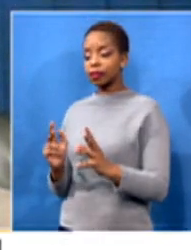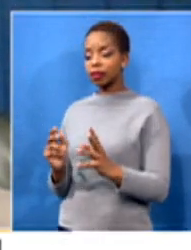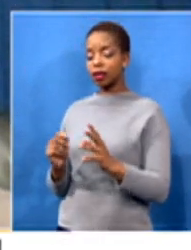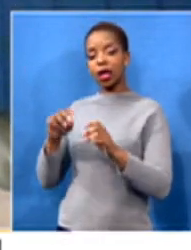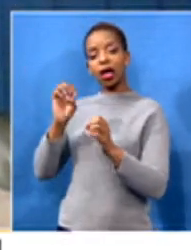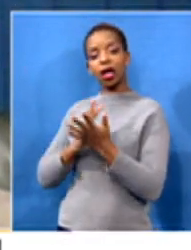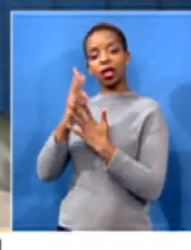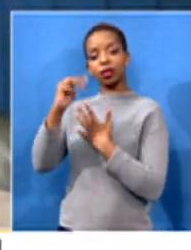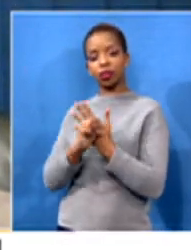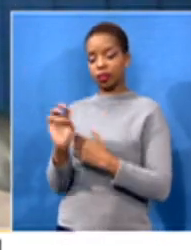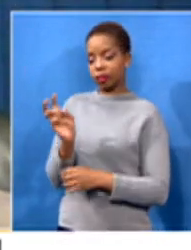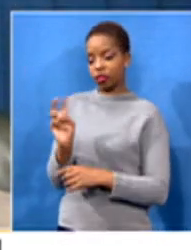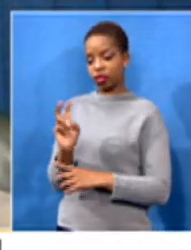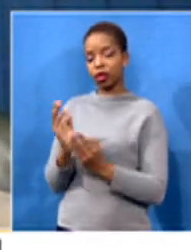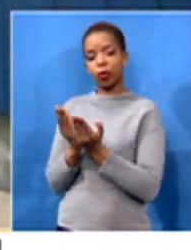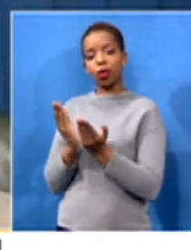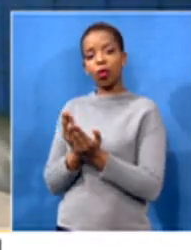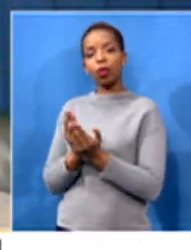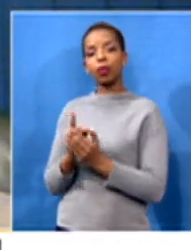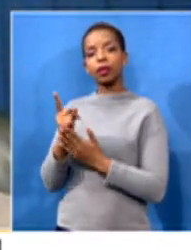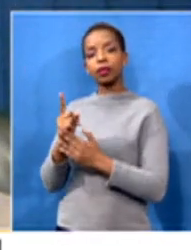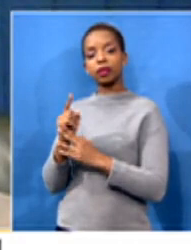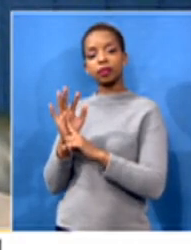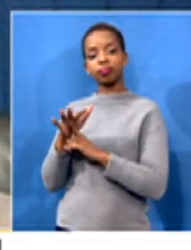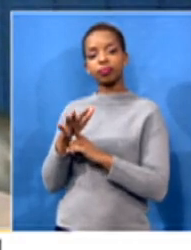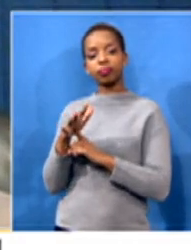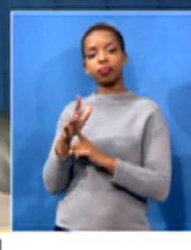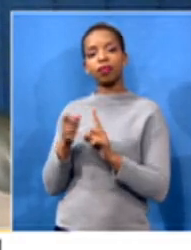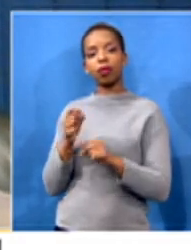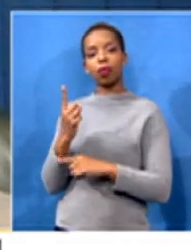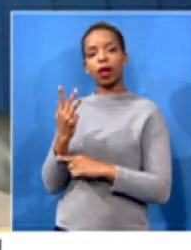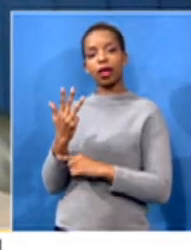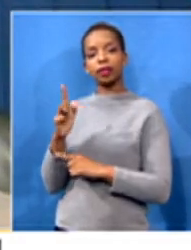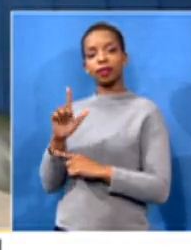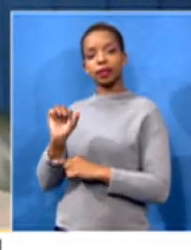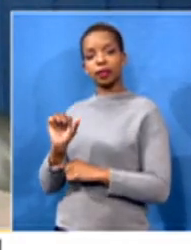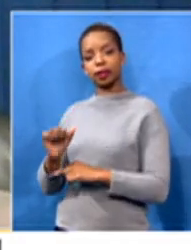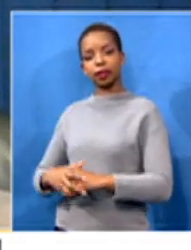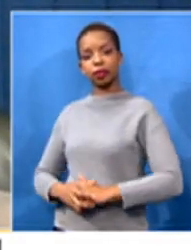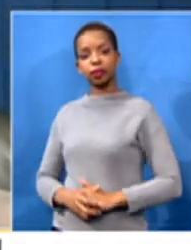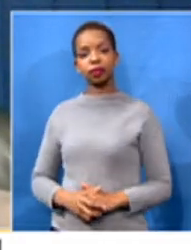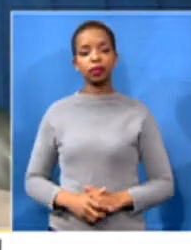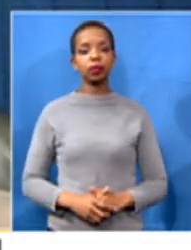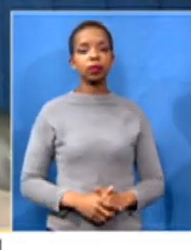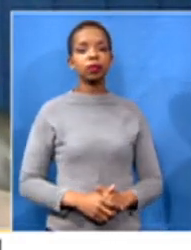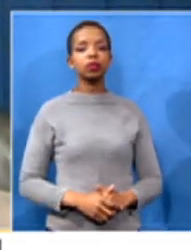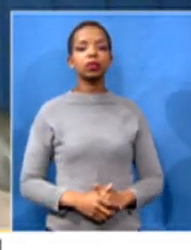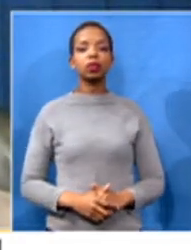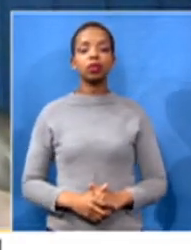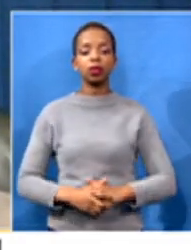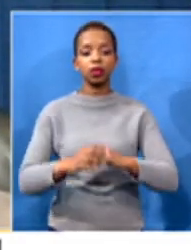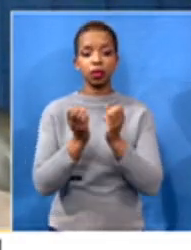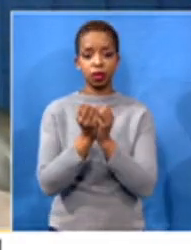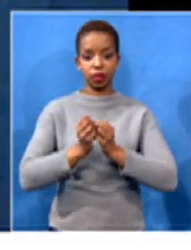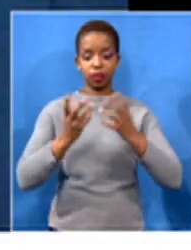schools evolved since 1976? Well, I think the most noticeable change has been a